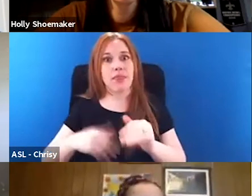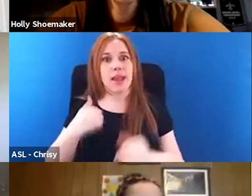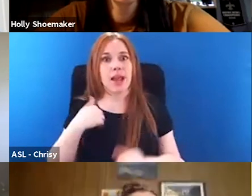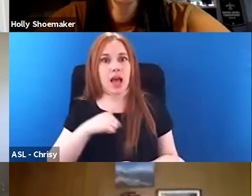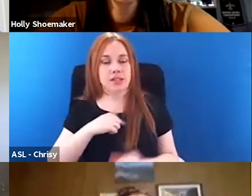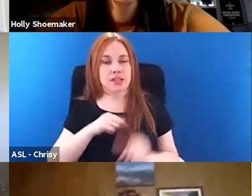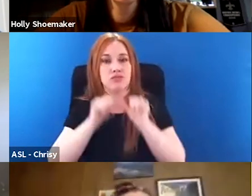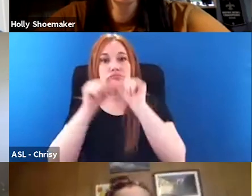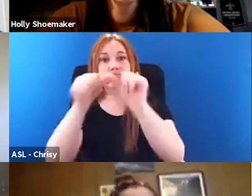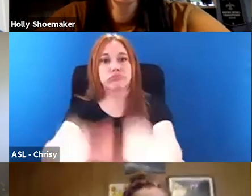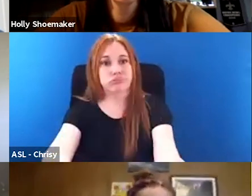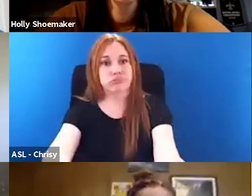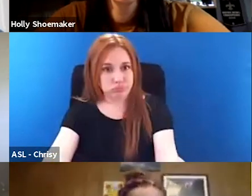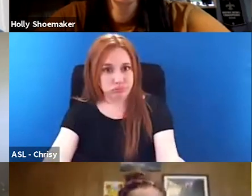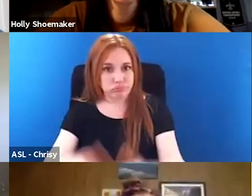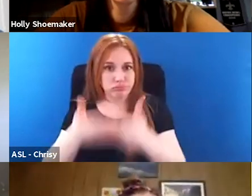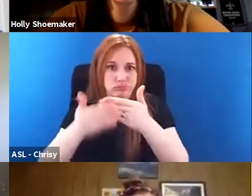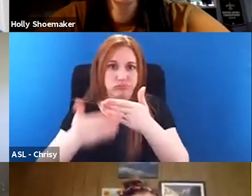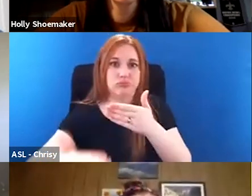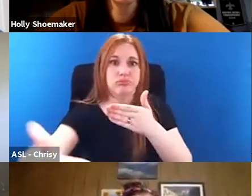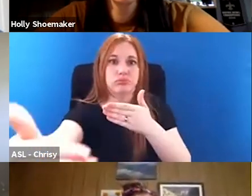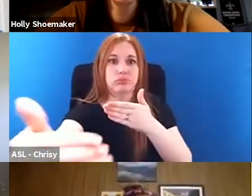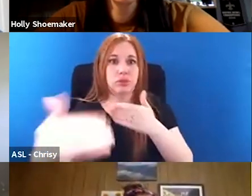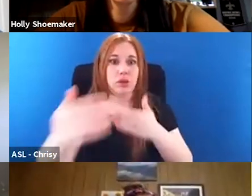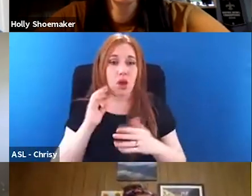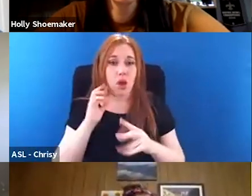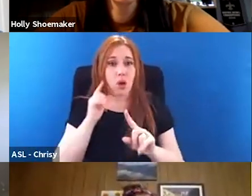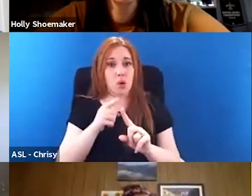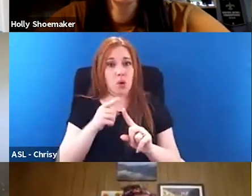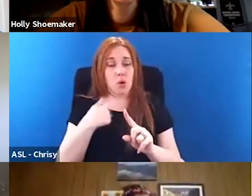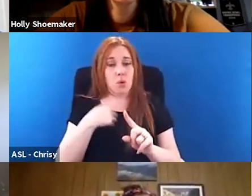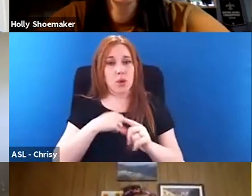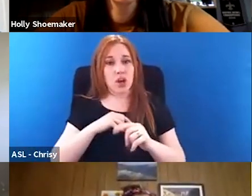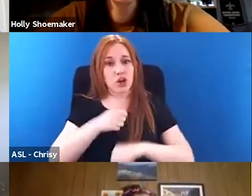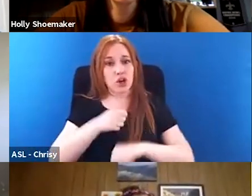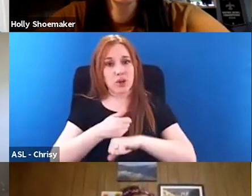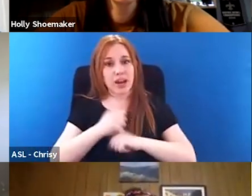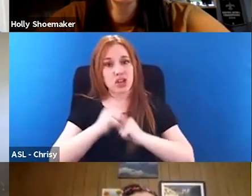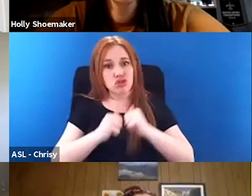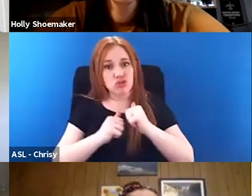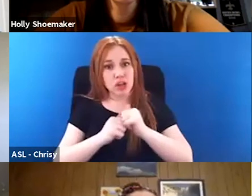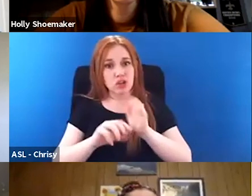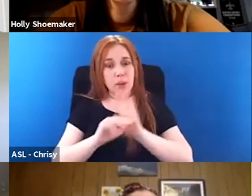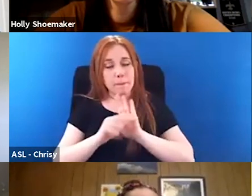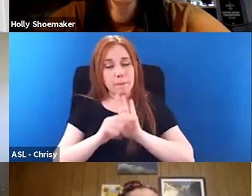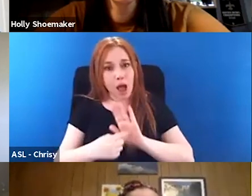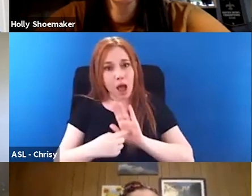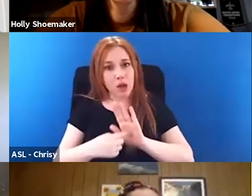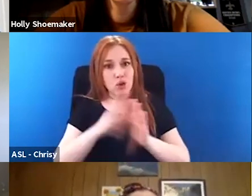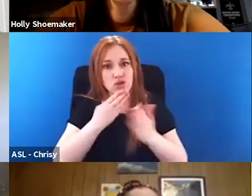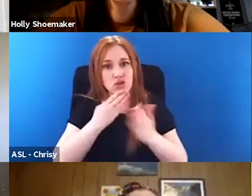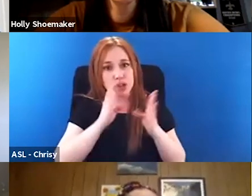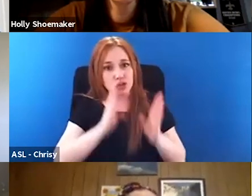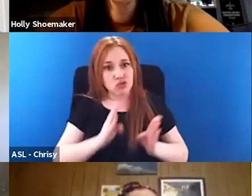right? And hopefully we're creating a structure, a model, a strategy, an approach that